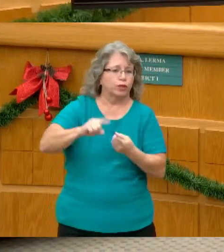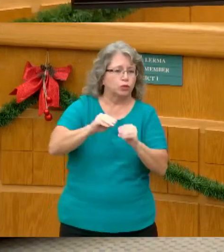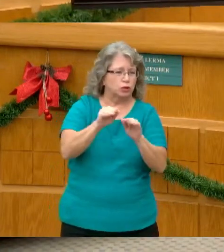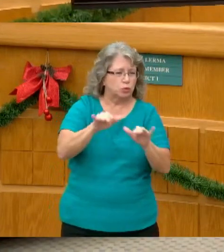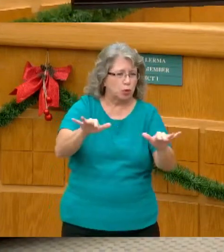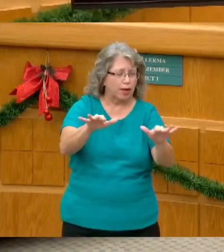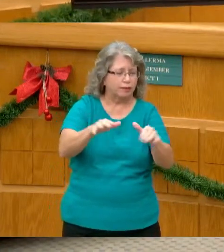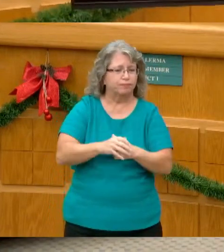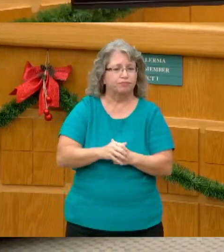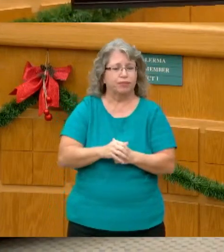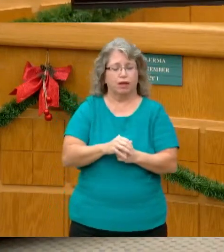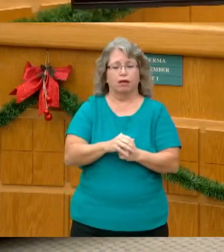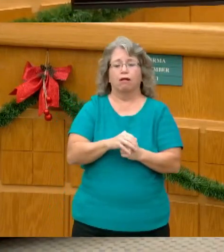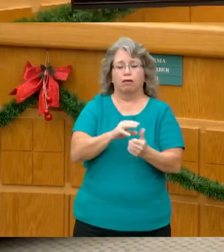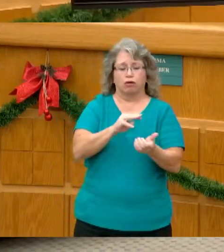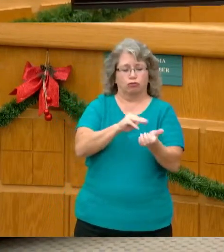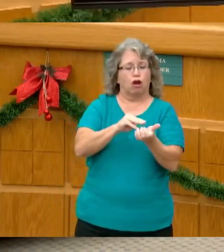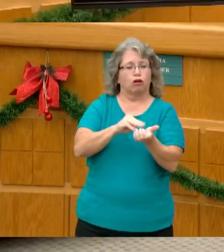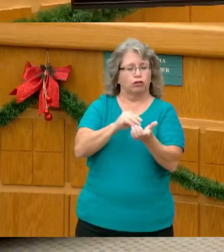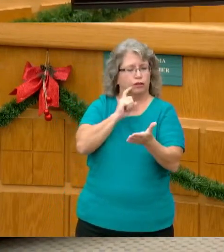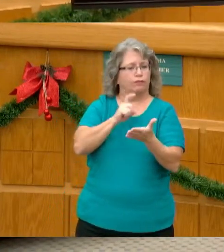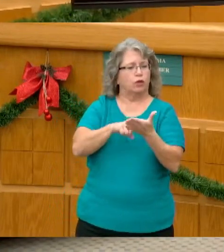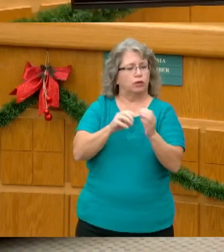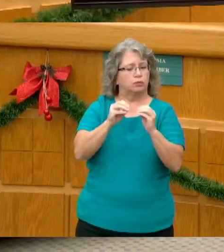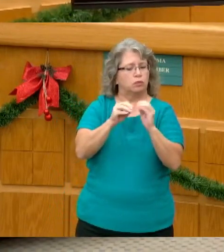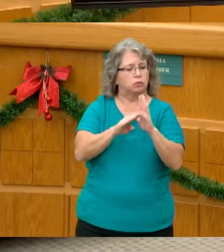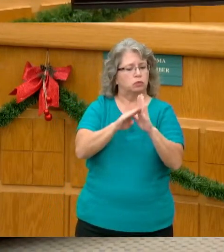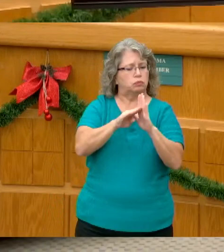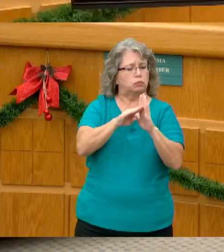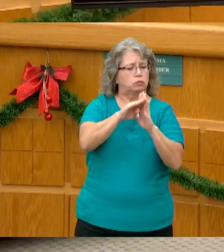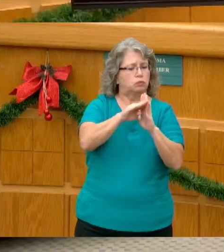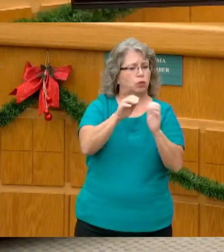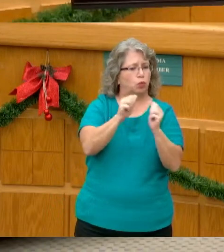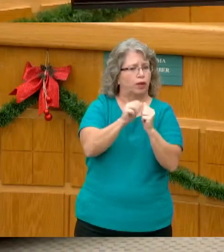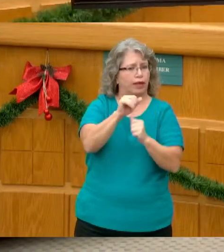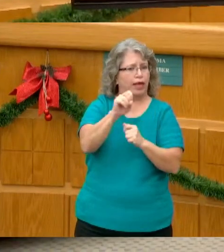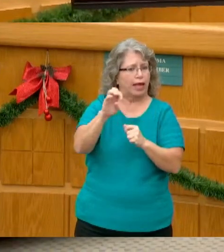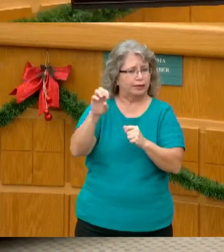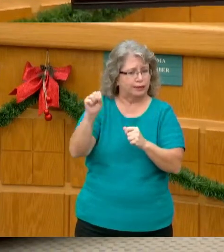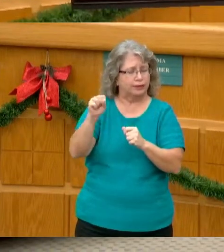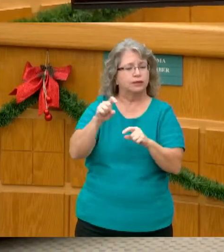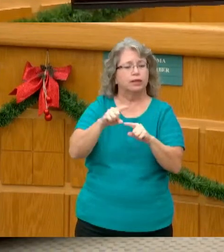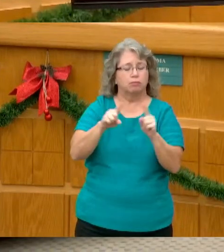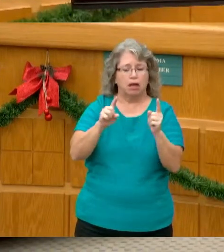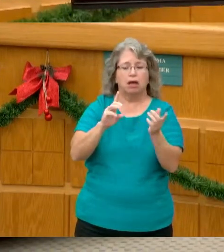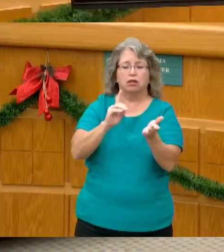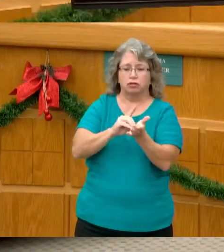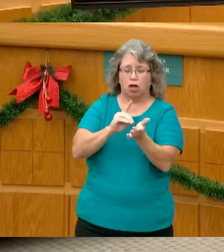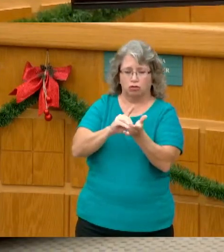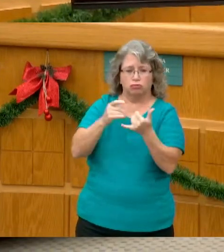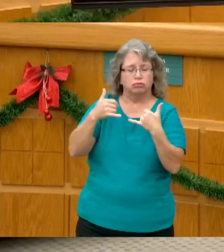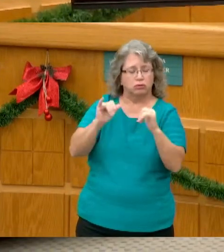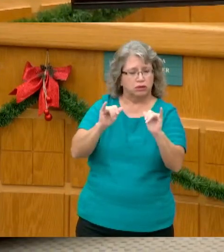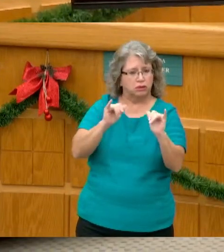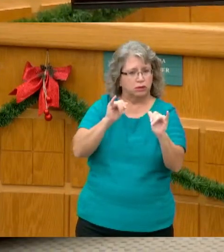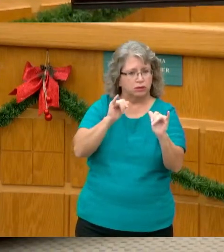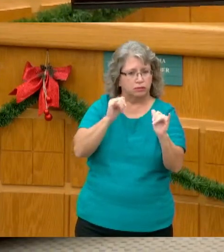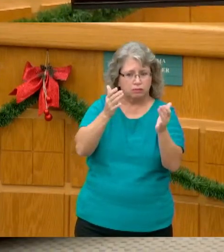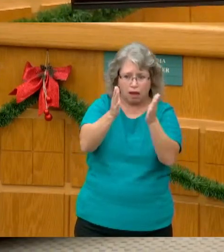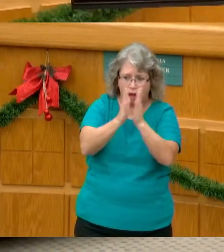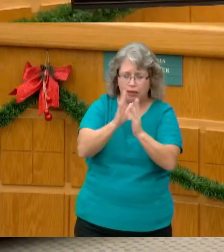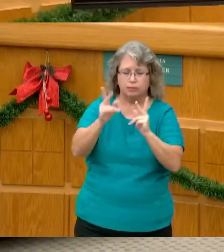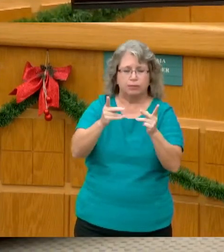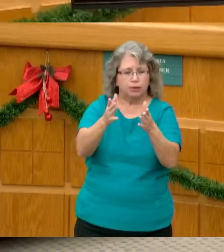cases, doctors still strongly encourage residents to get their flu shot and a COVID-19